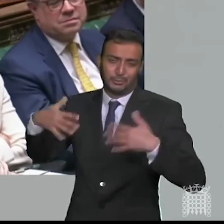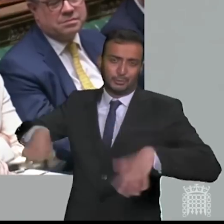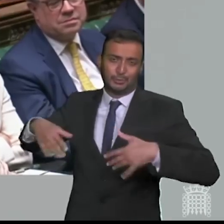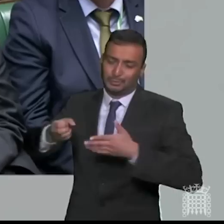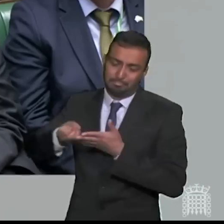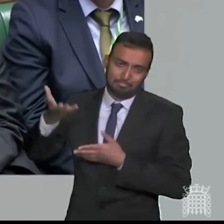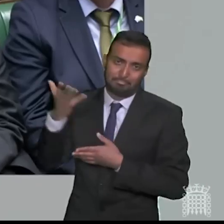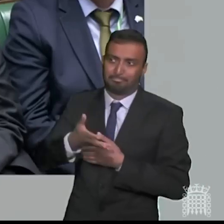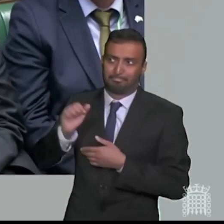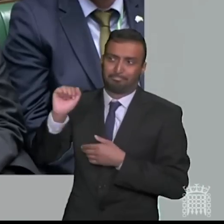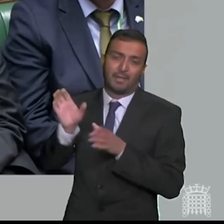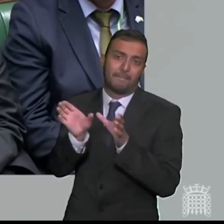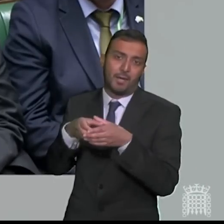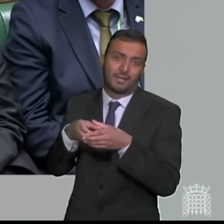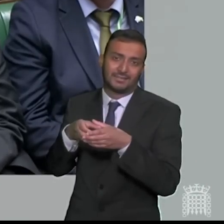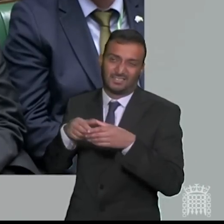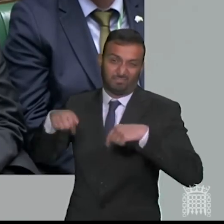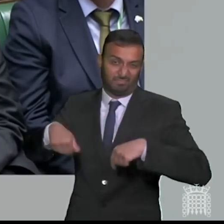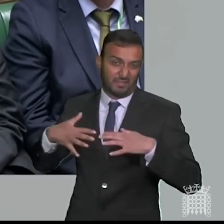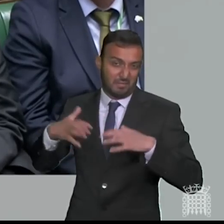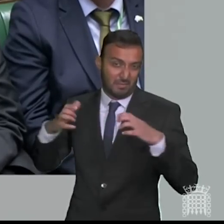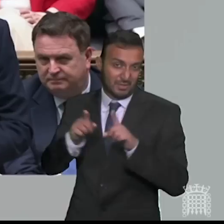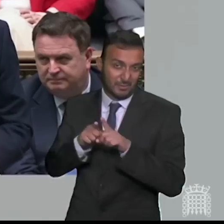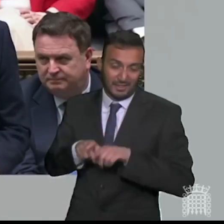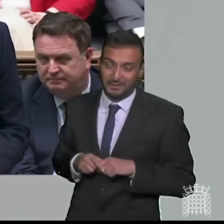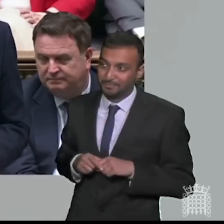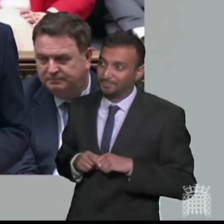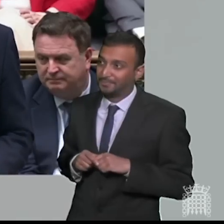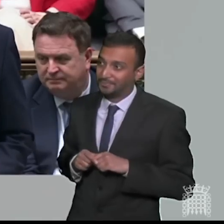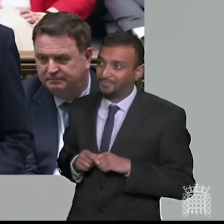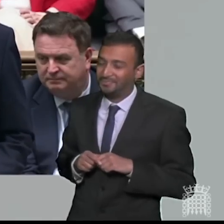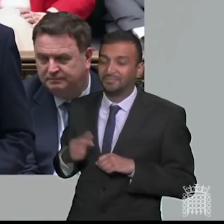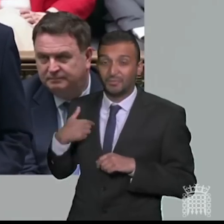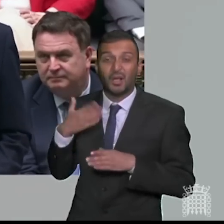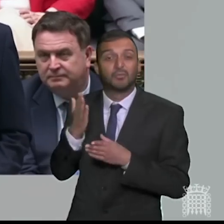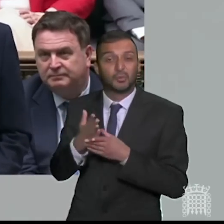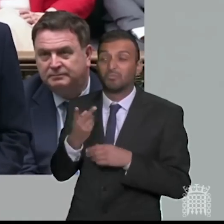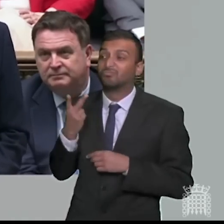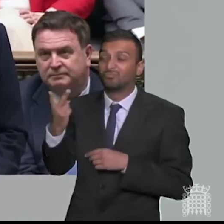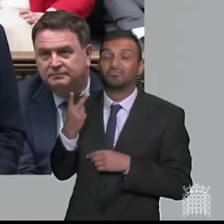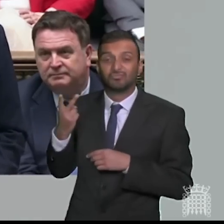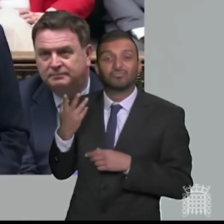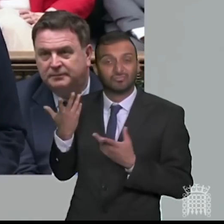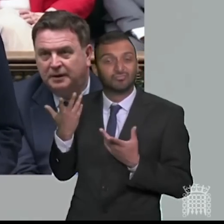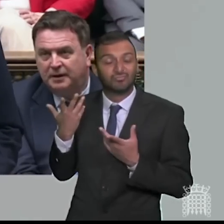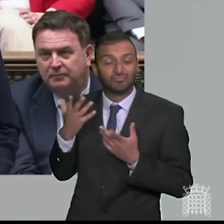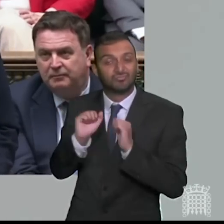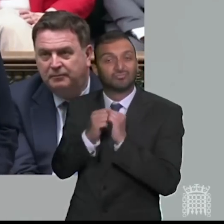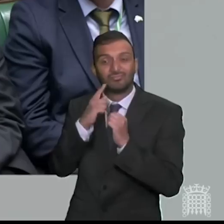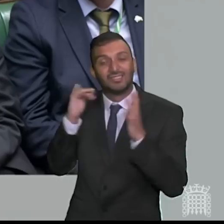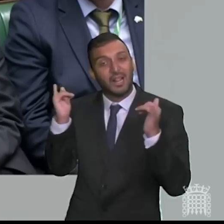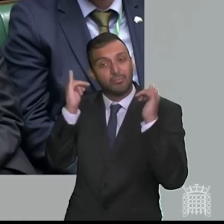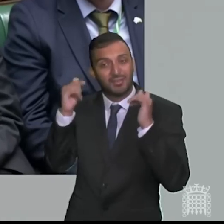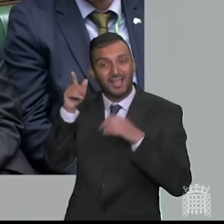place. And may I also say, I'm sure she will wish to join me in celebrating His Majesty King Charles